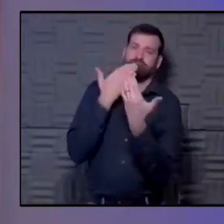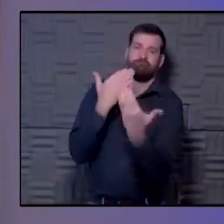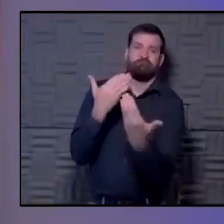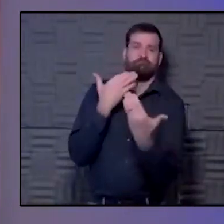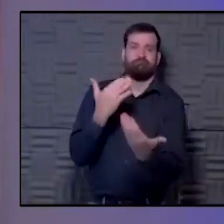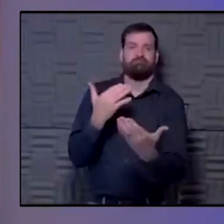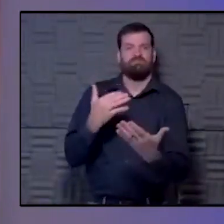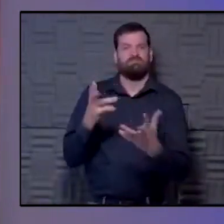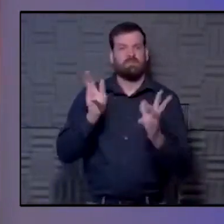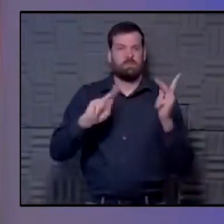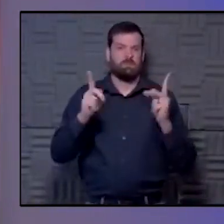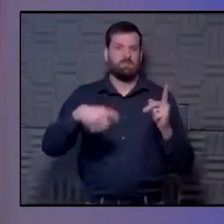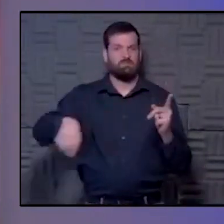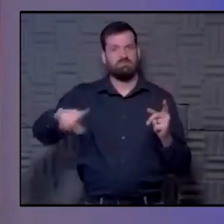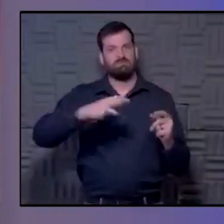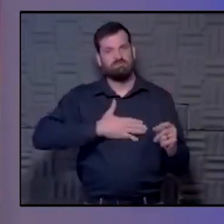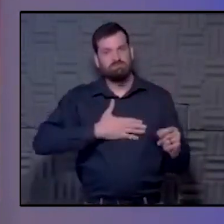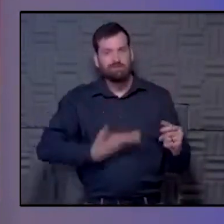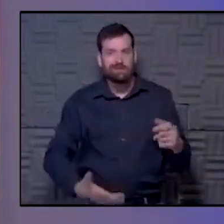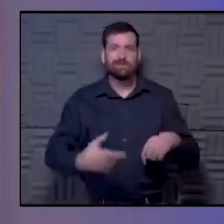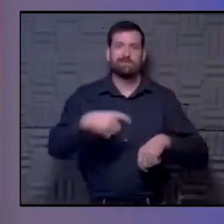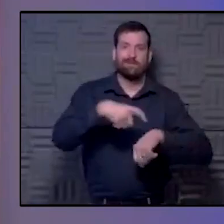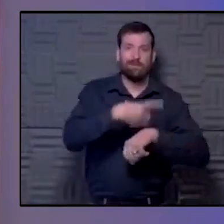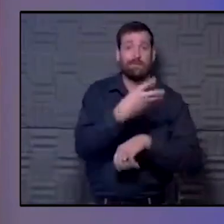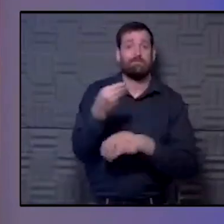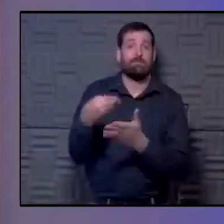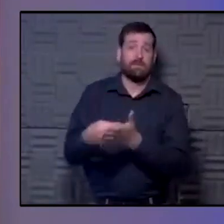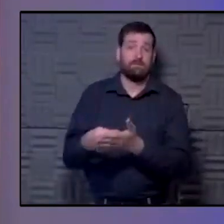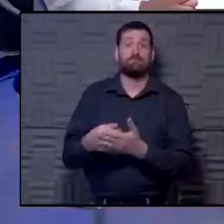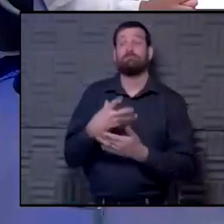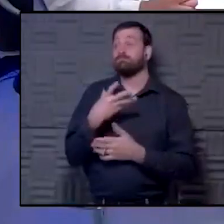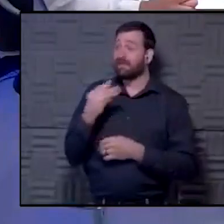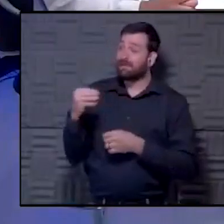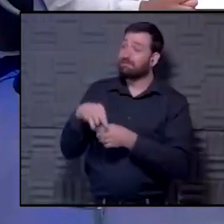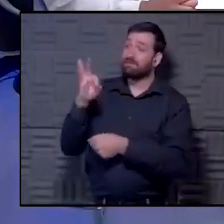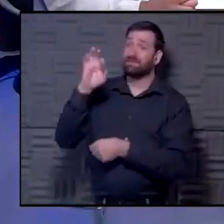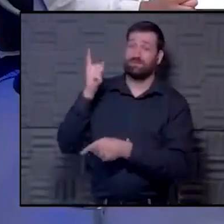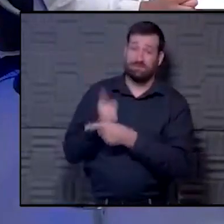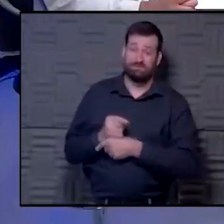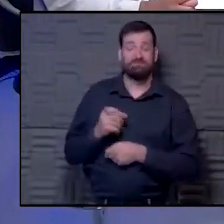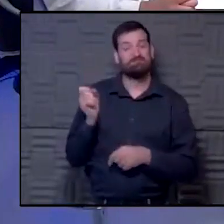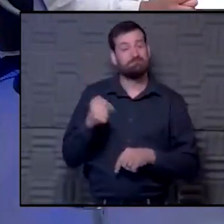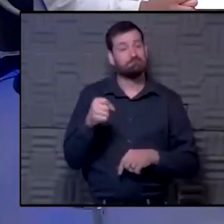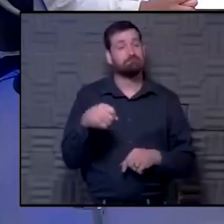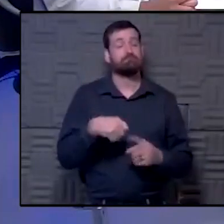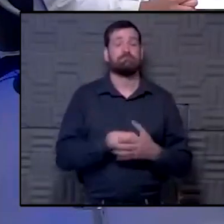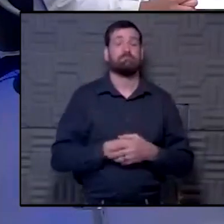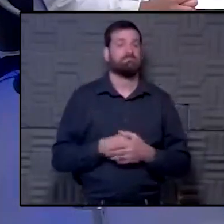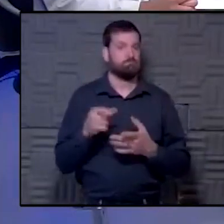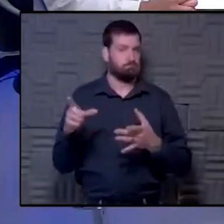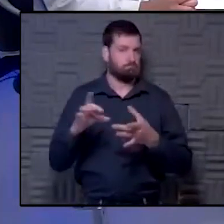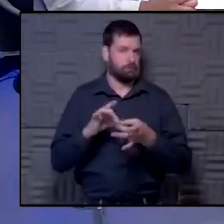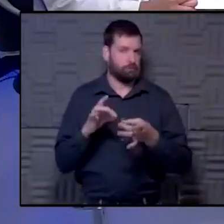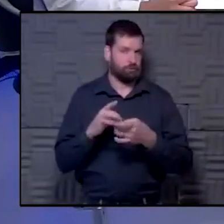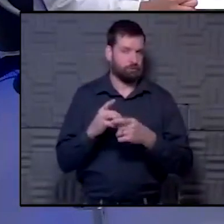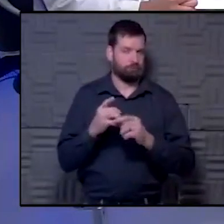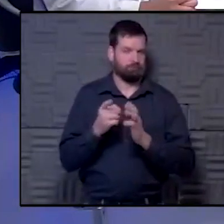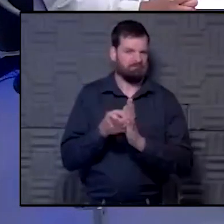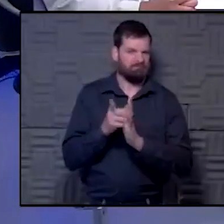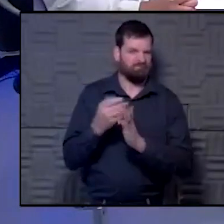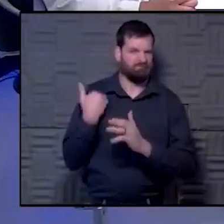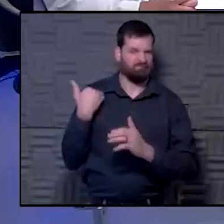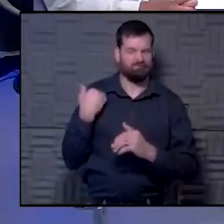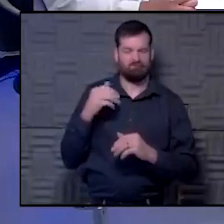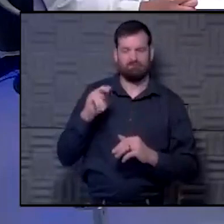generosity of people, both their time and their money. And their spirit, right? And their spirit. I've heard the work, and you mentioned just a moment ago about